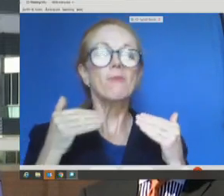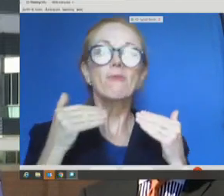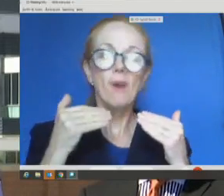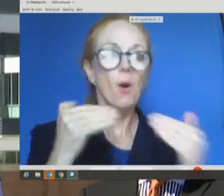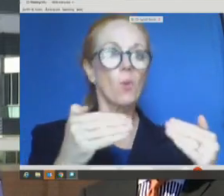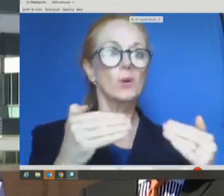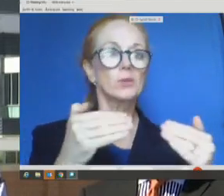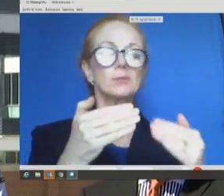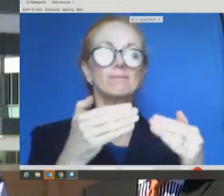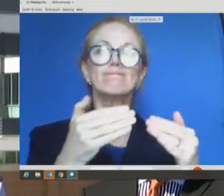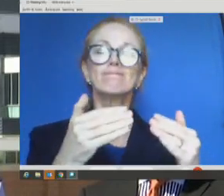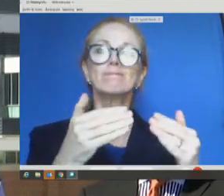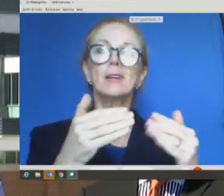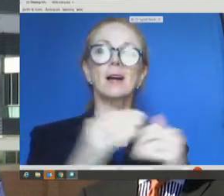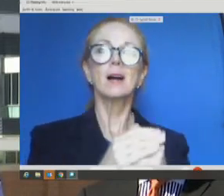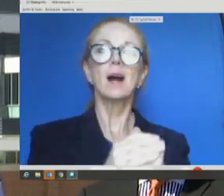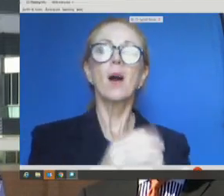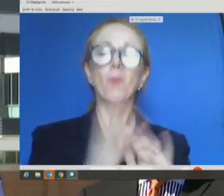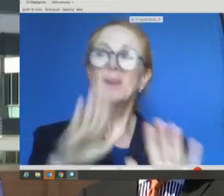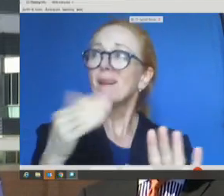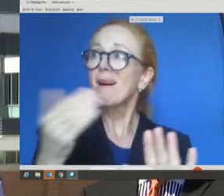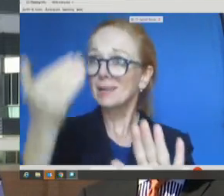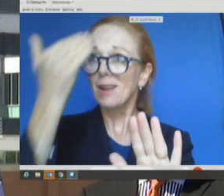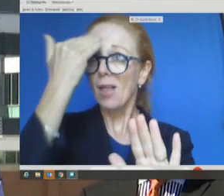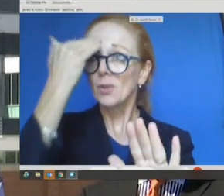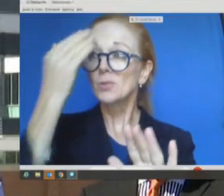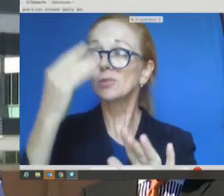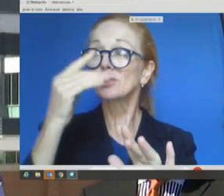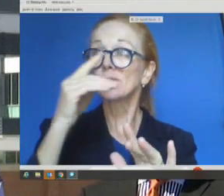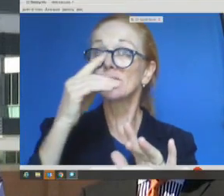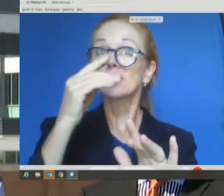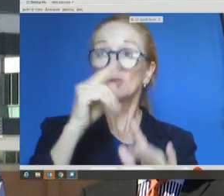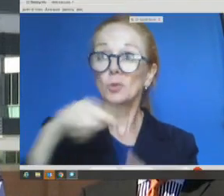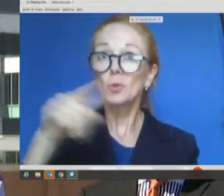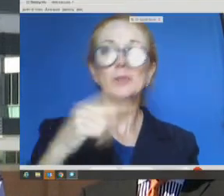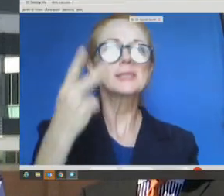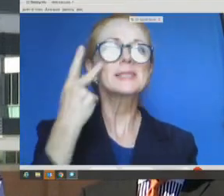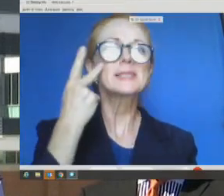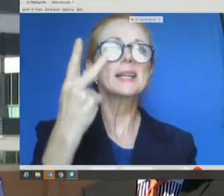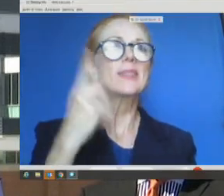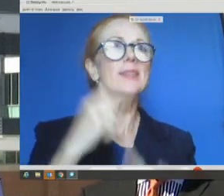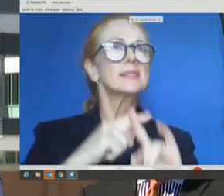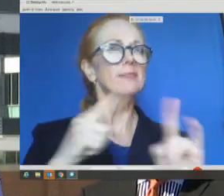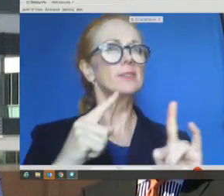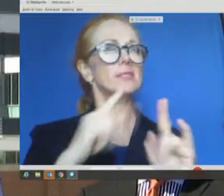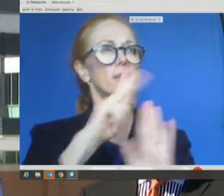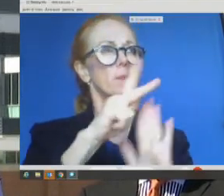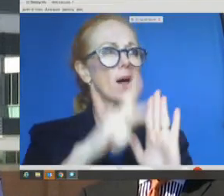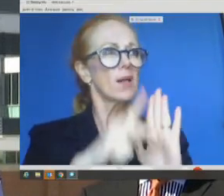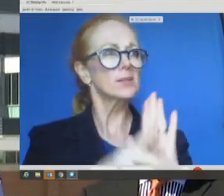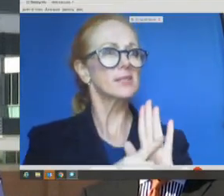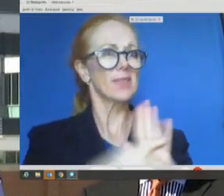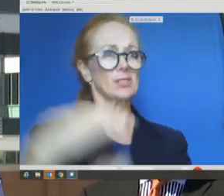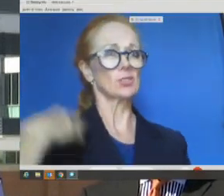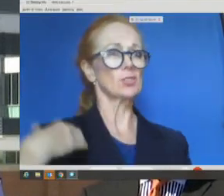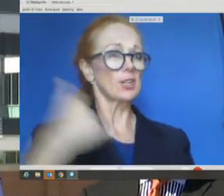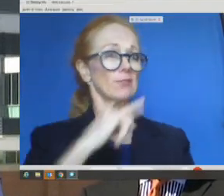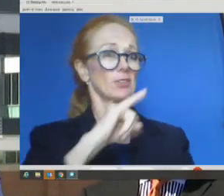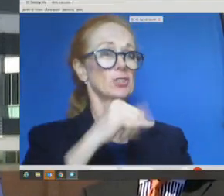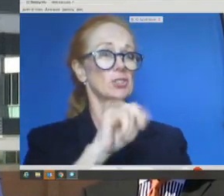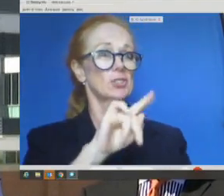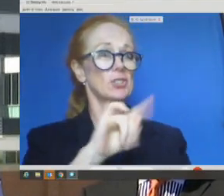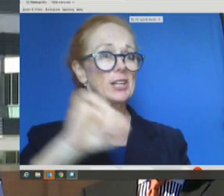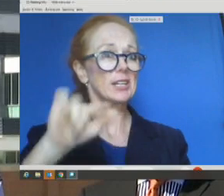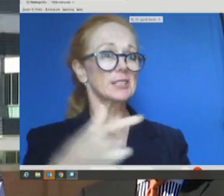that you can see the differences in the policies that Chief Jennings has instituted. You can see the difference in the way that he approached